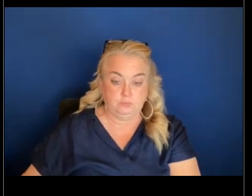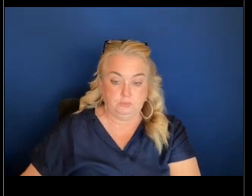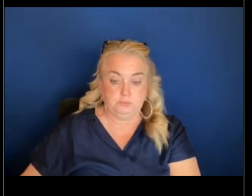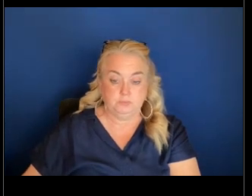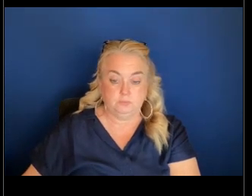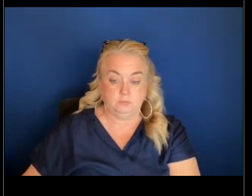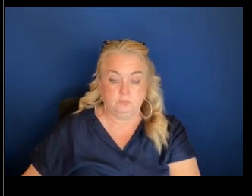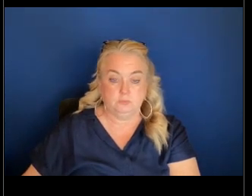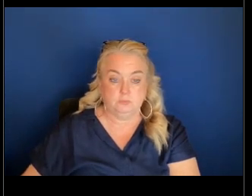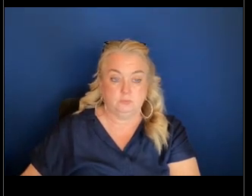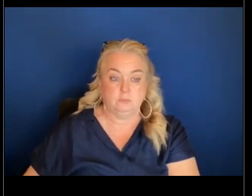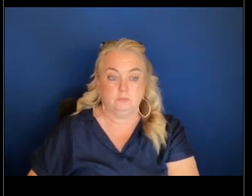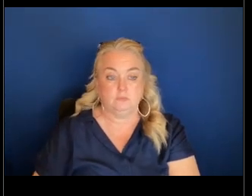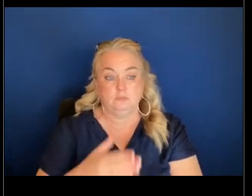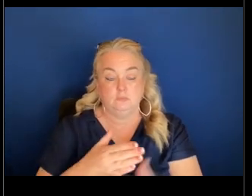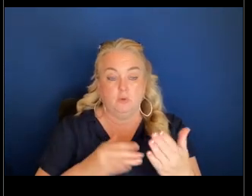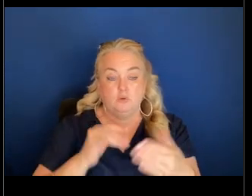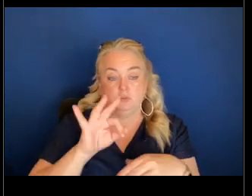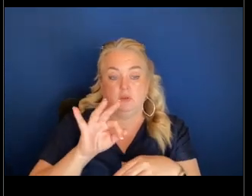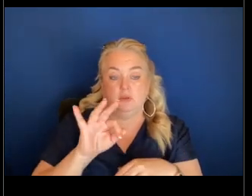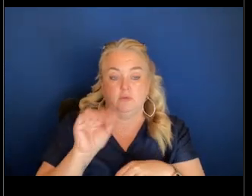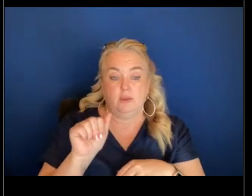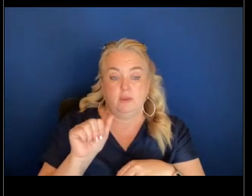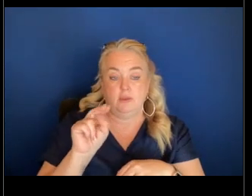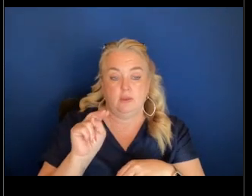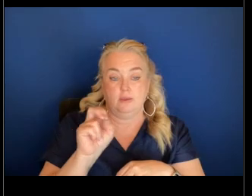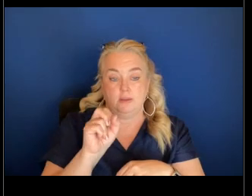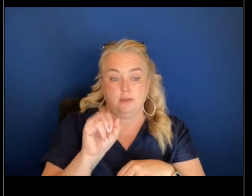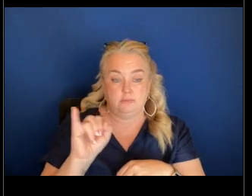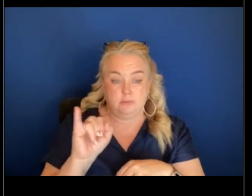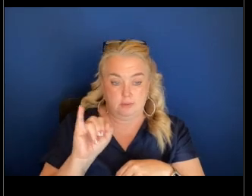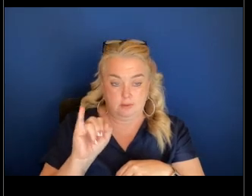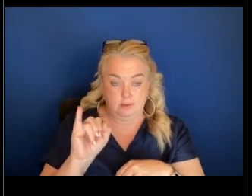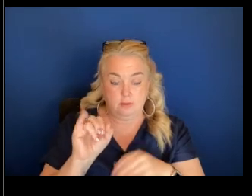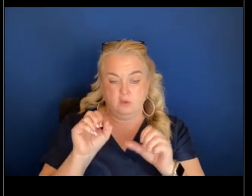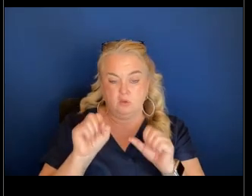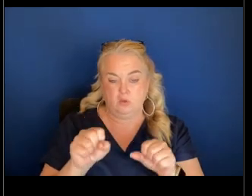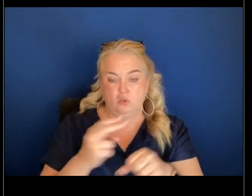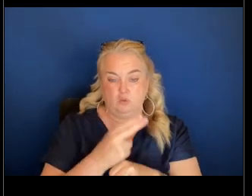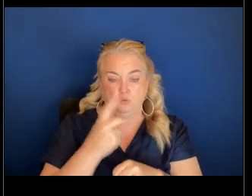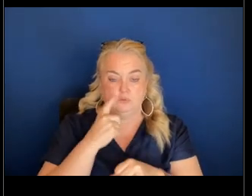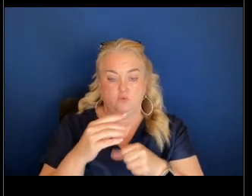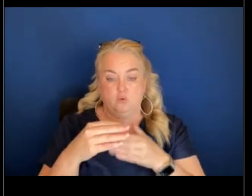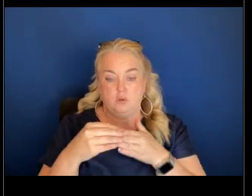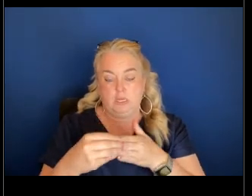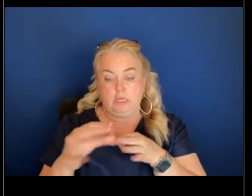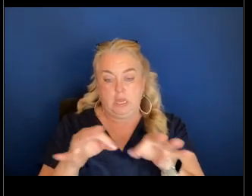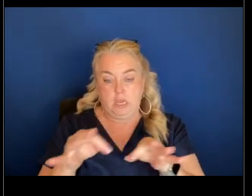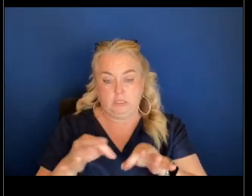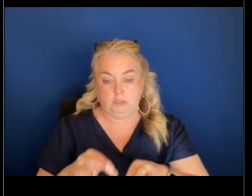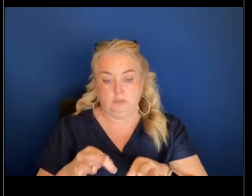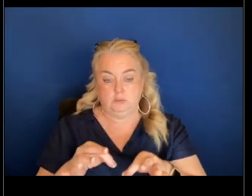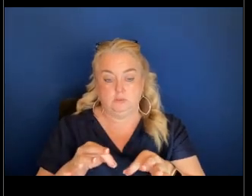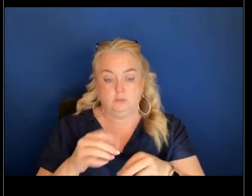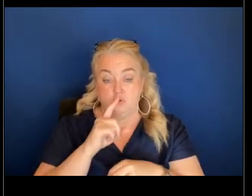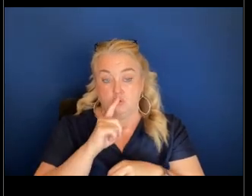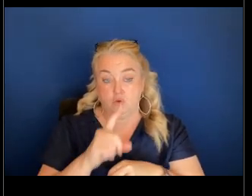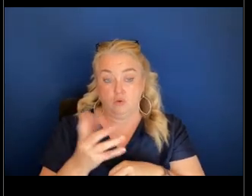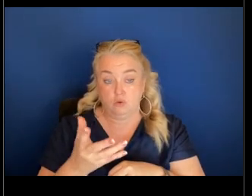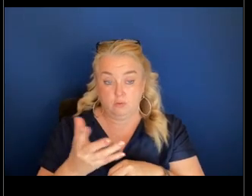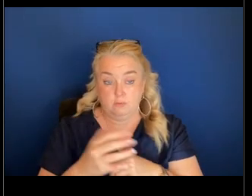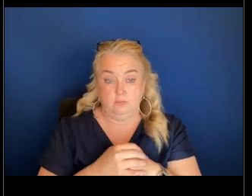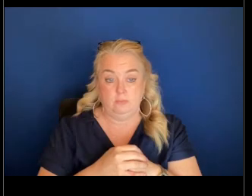Sections of ANSI that could be used for guidance in designing accessible workstations are